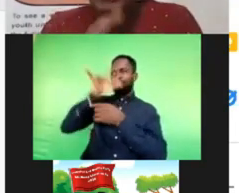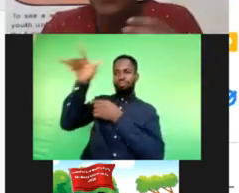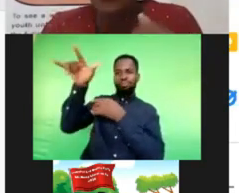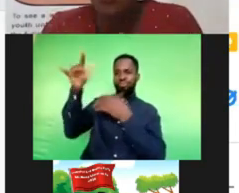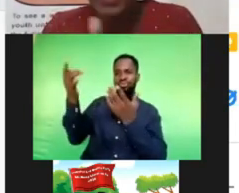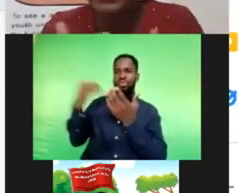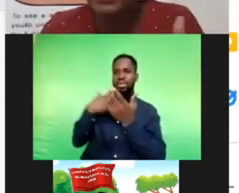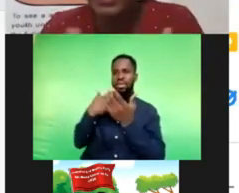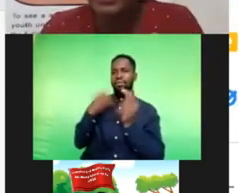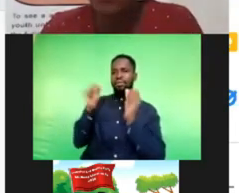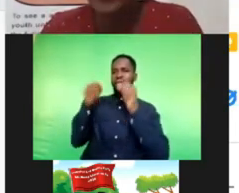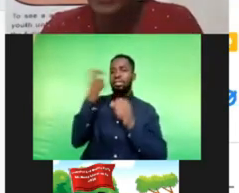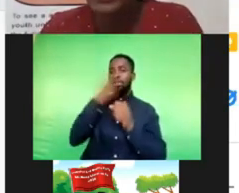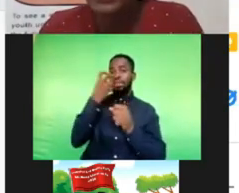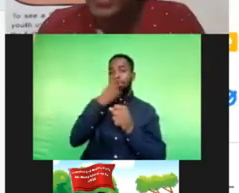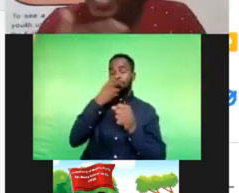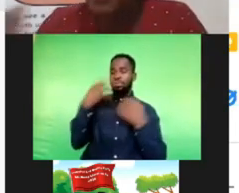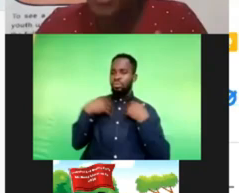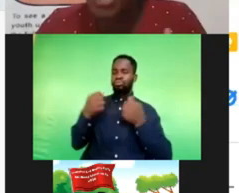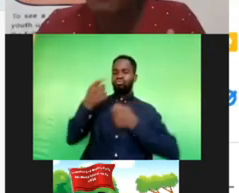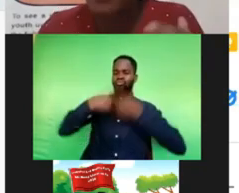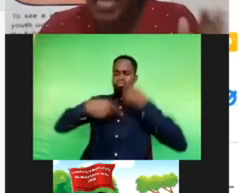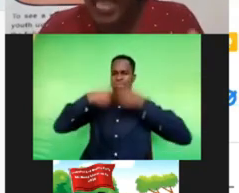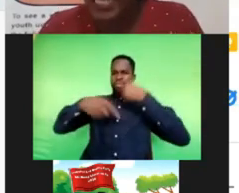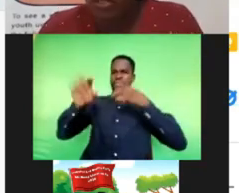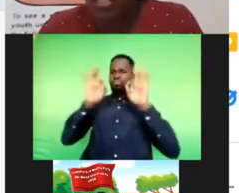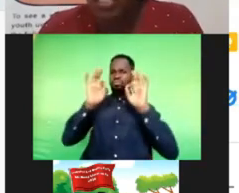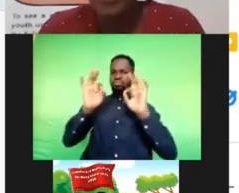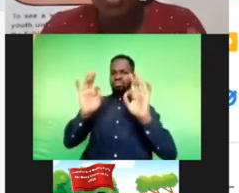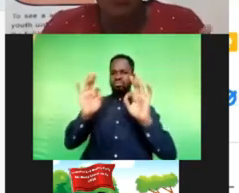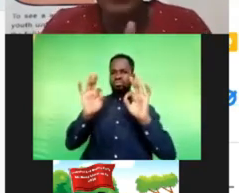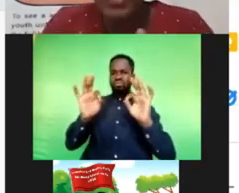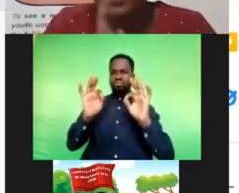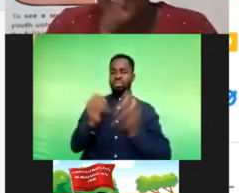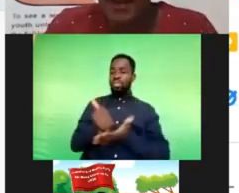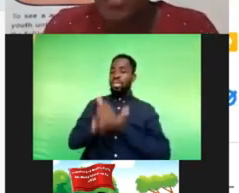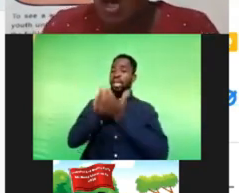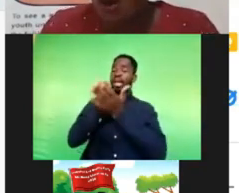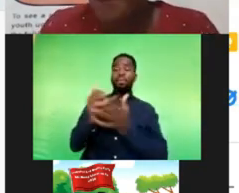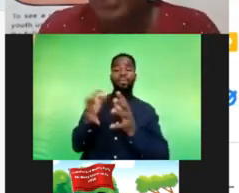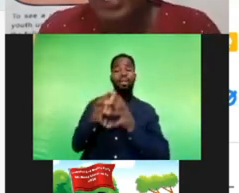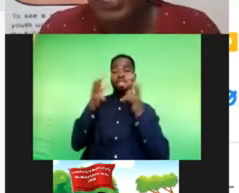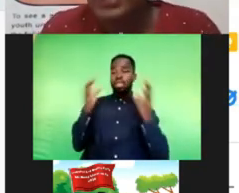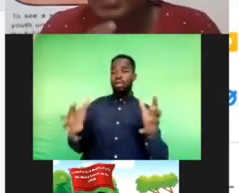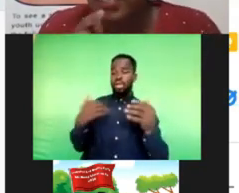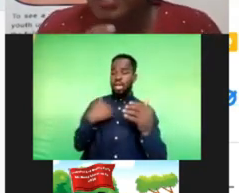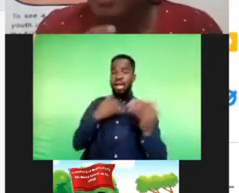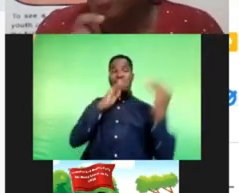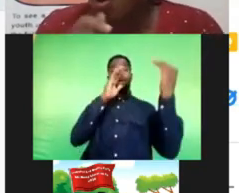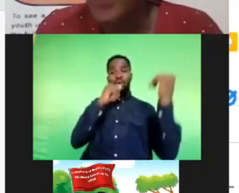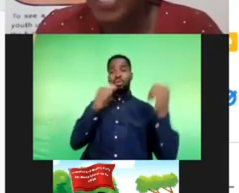he can speak well in sign language, and it helped him a lot. So there is a great hope